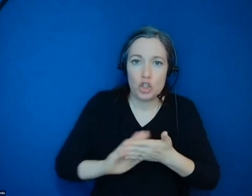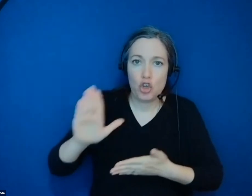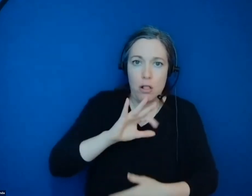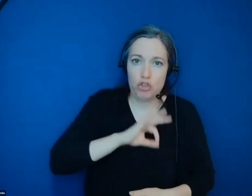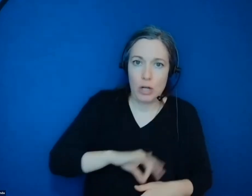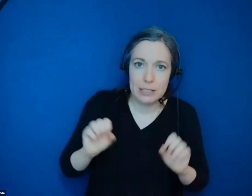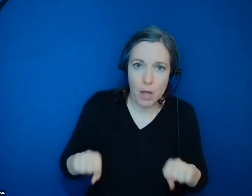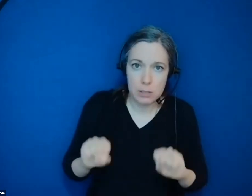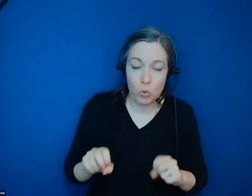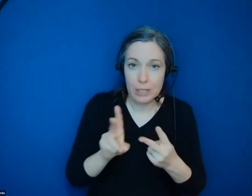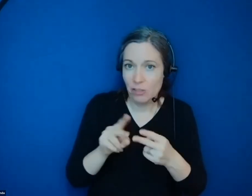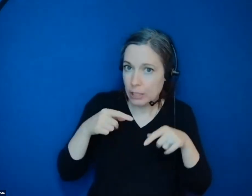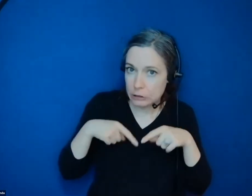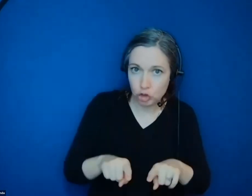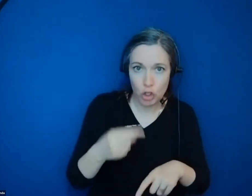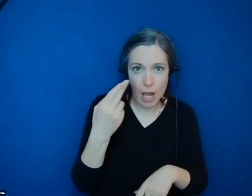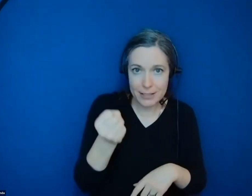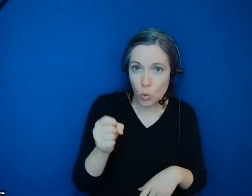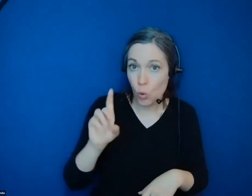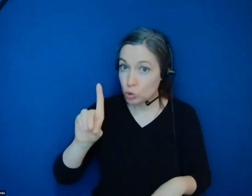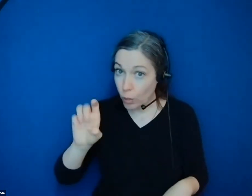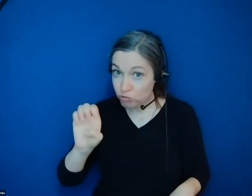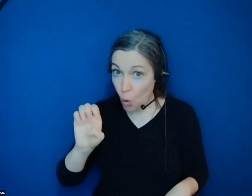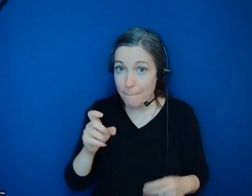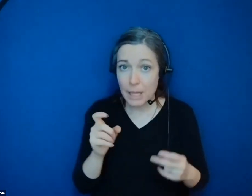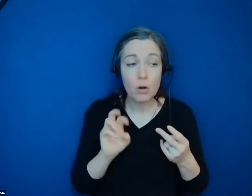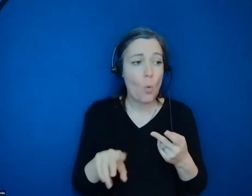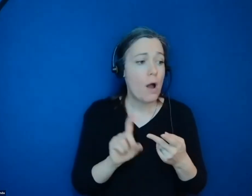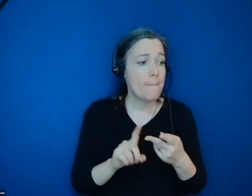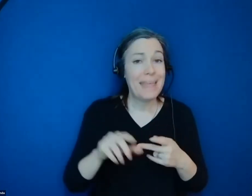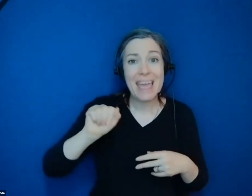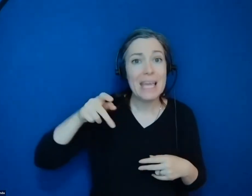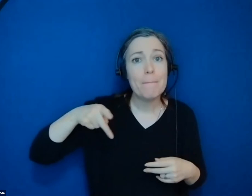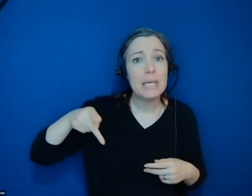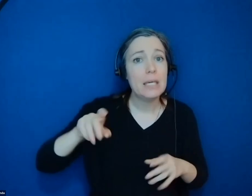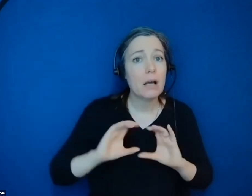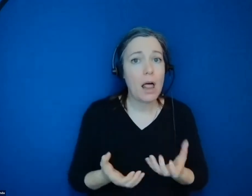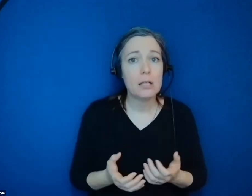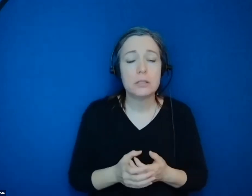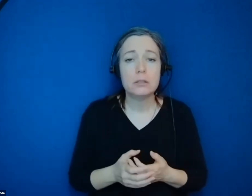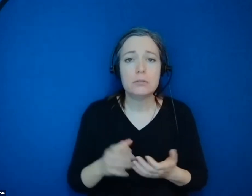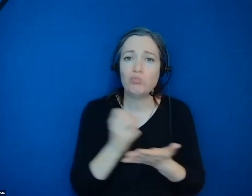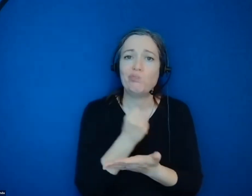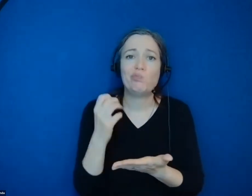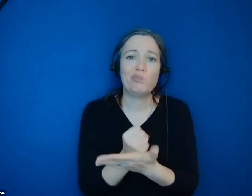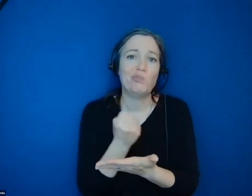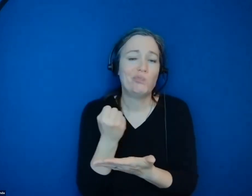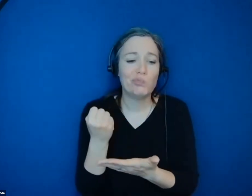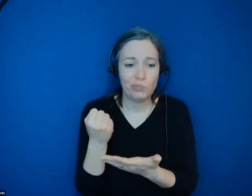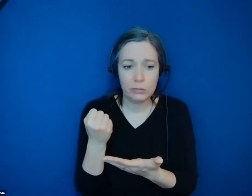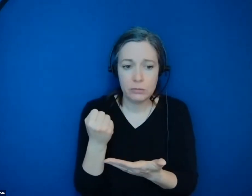whether that be in high school, like dual enrollment or taking like AP classes. Um, or then